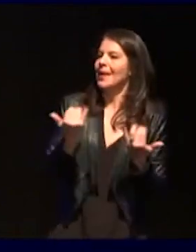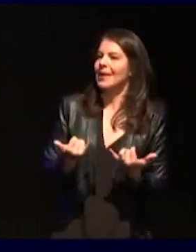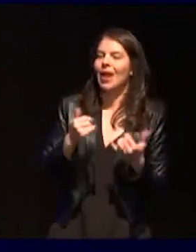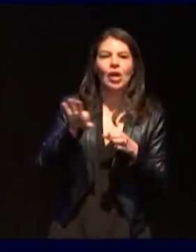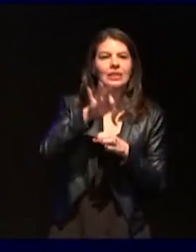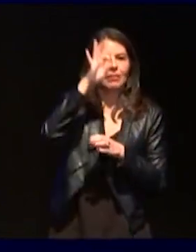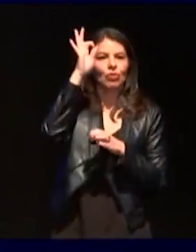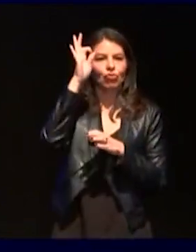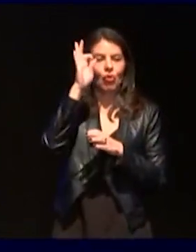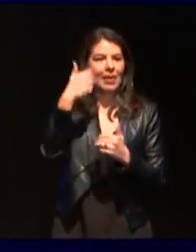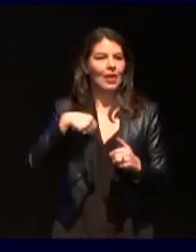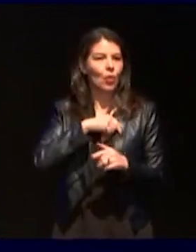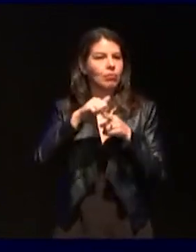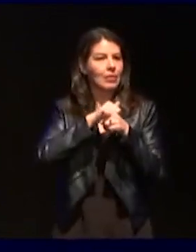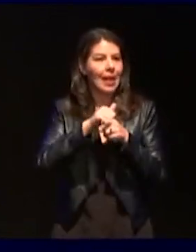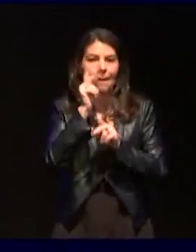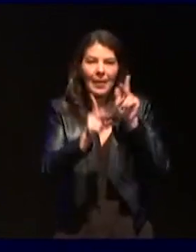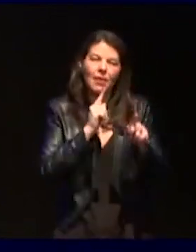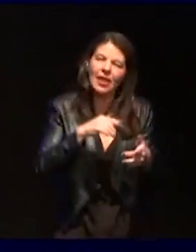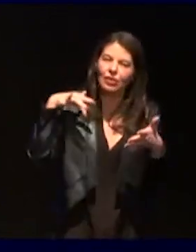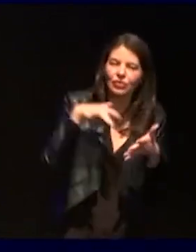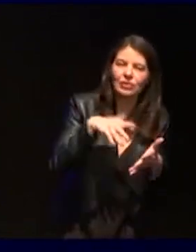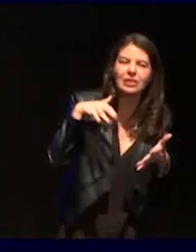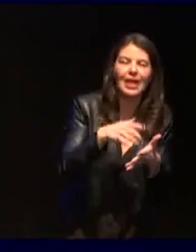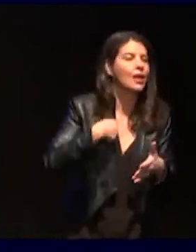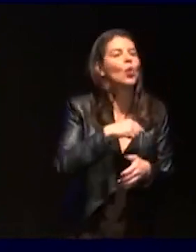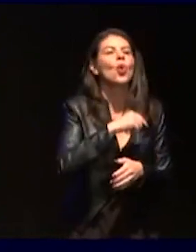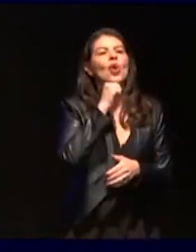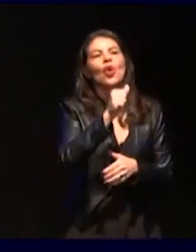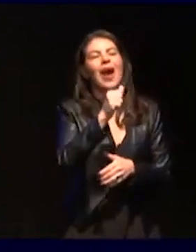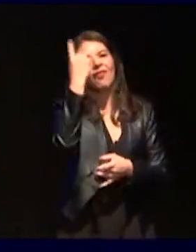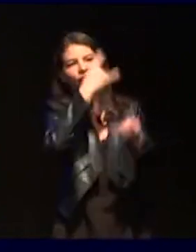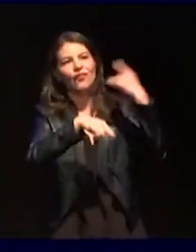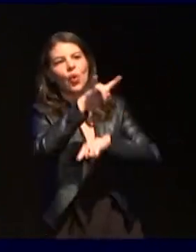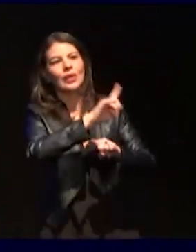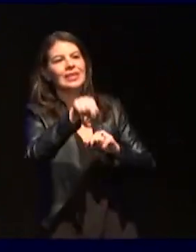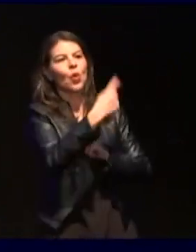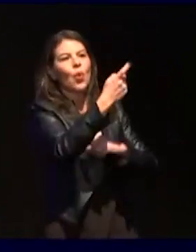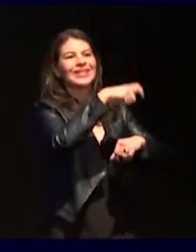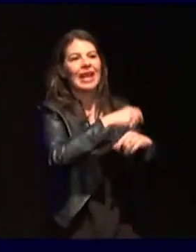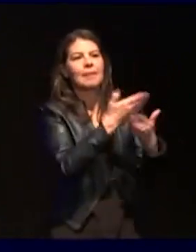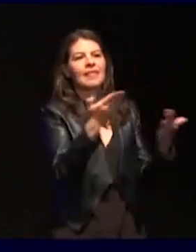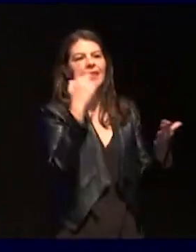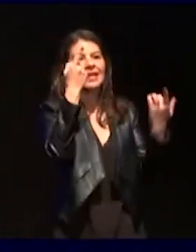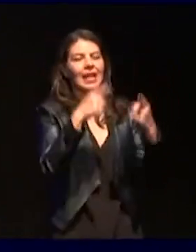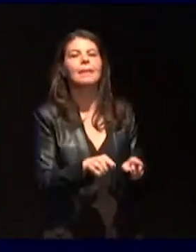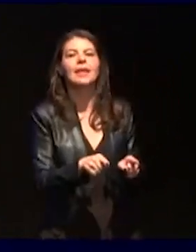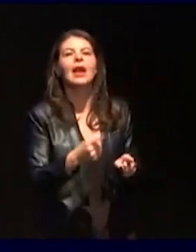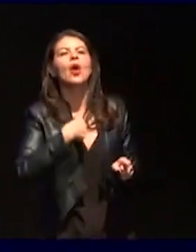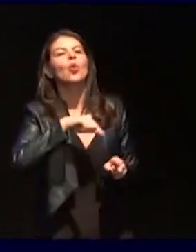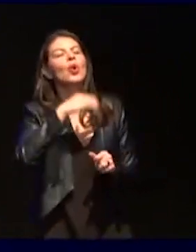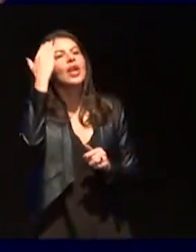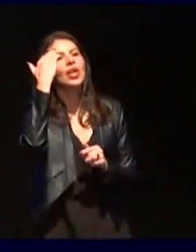spiritual beings, as those who are practicing, those who are studying, we're not fooled by this is a one-time thing that's happening. We